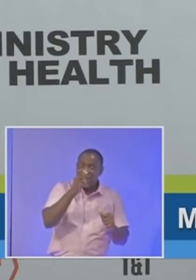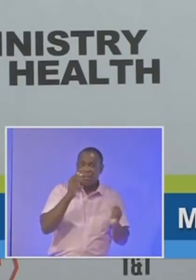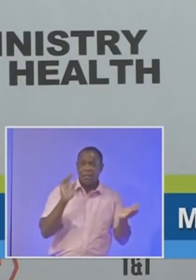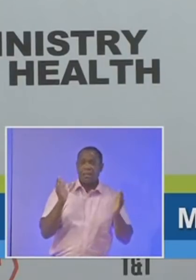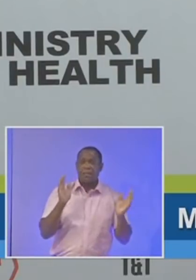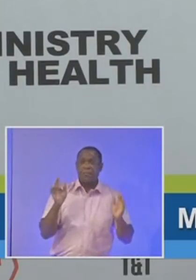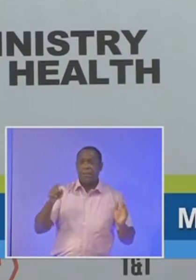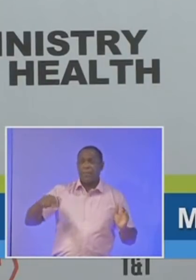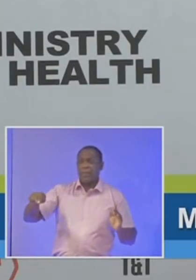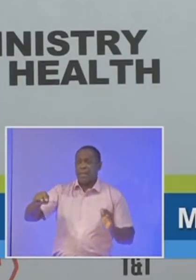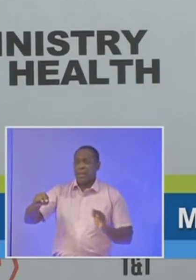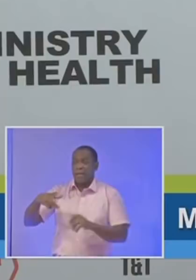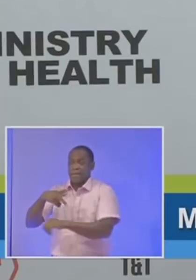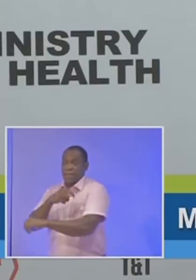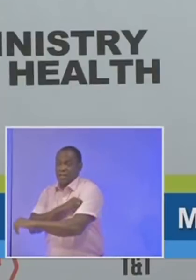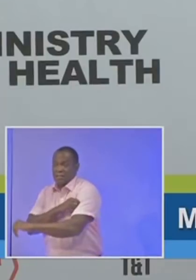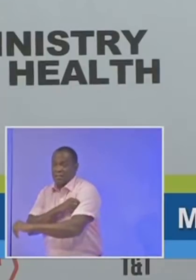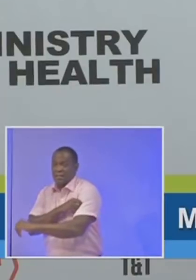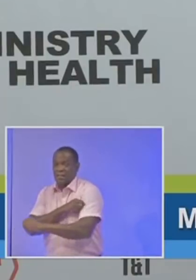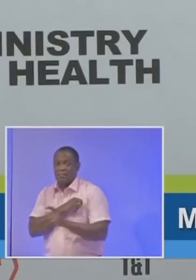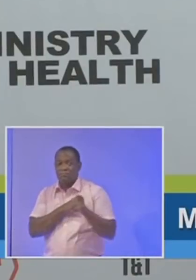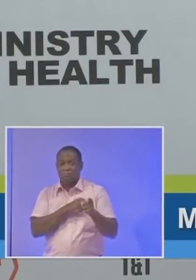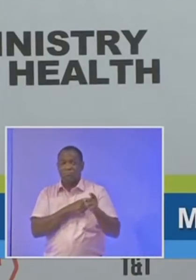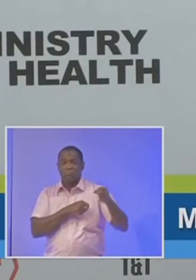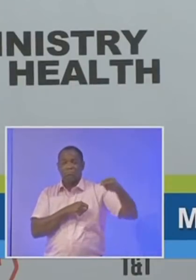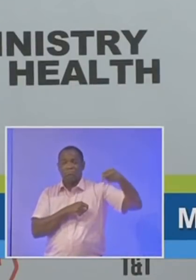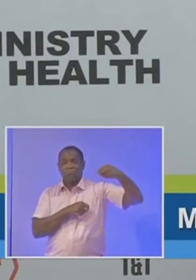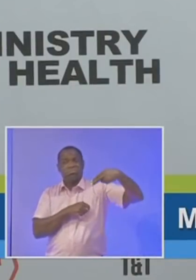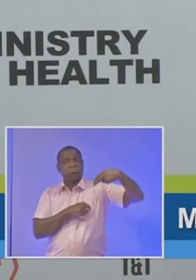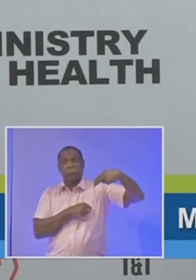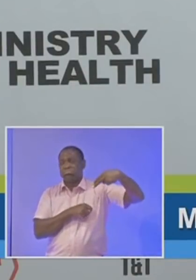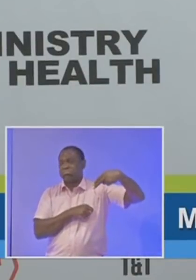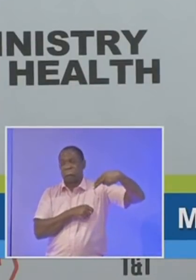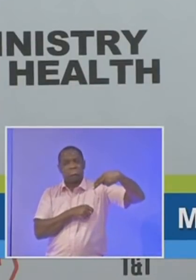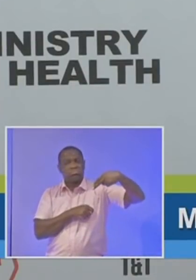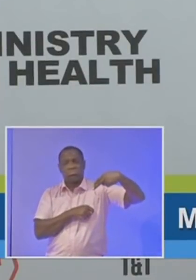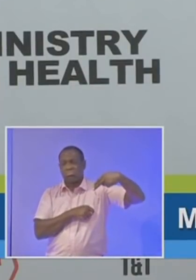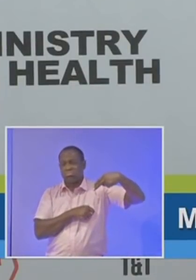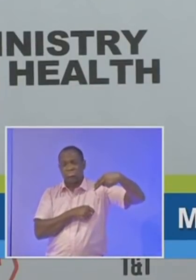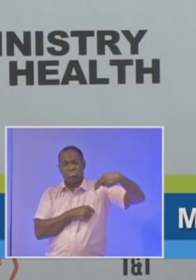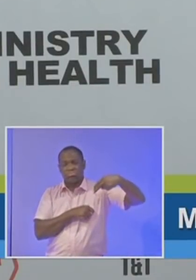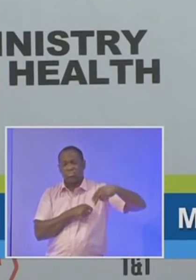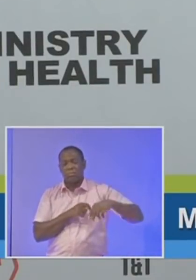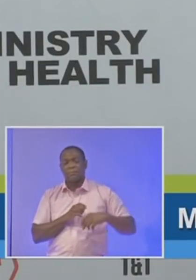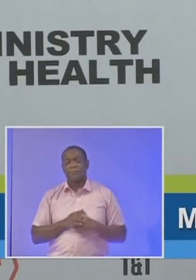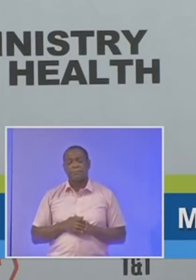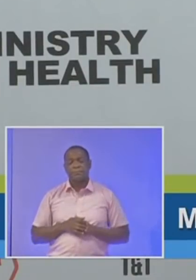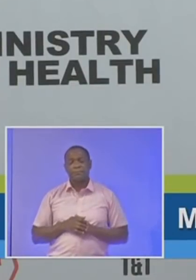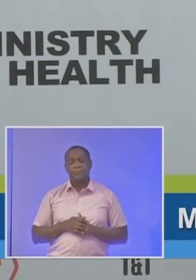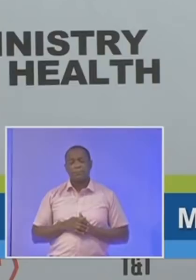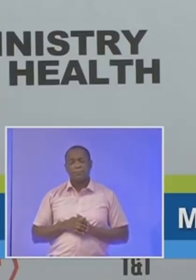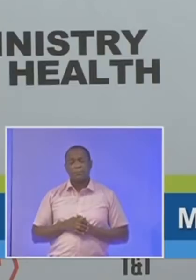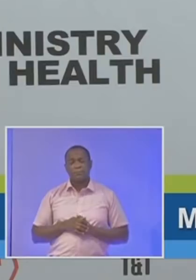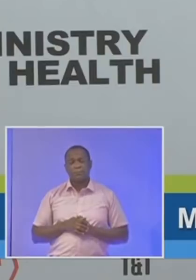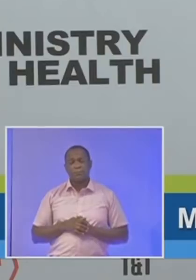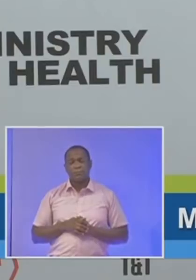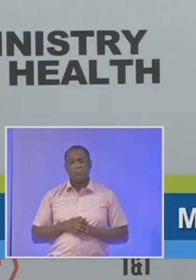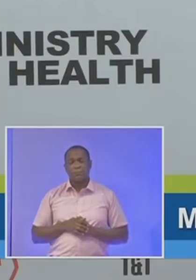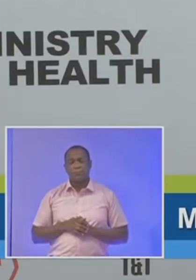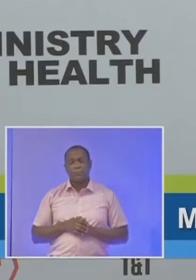counterparts. While many of us crave freedom from restrictions, consider this. I have seen every